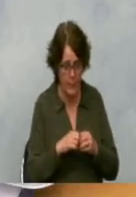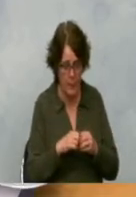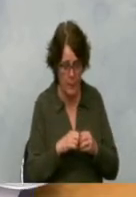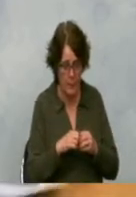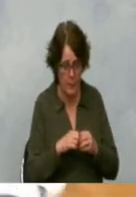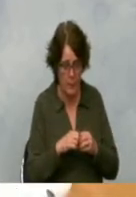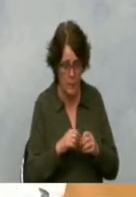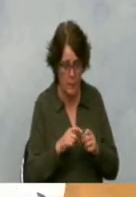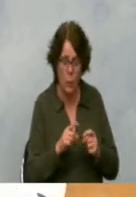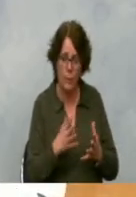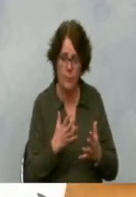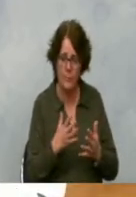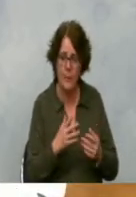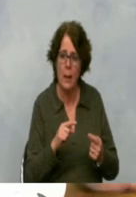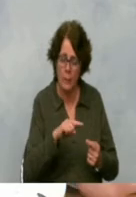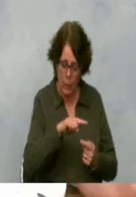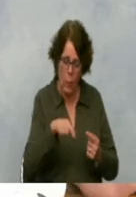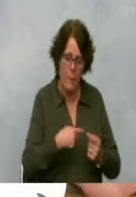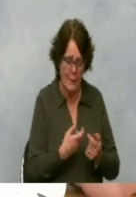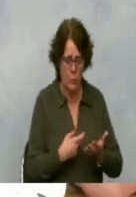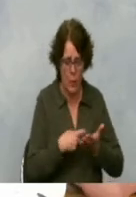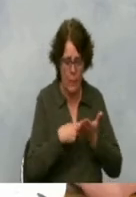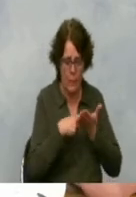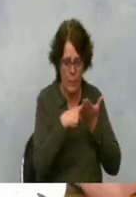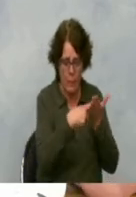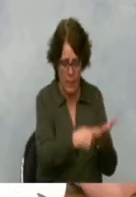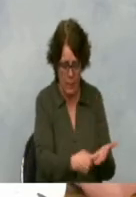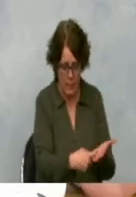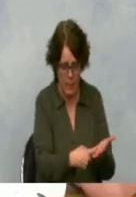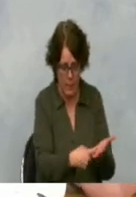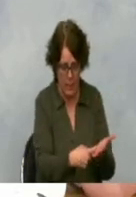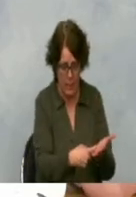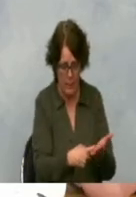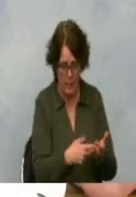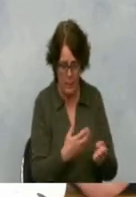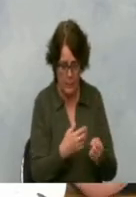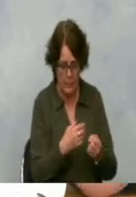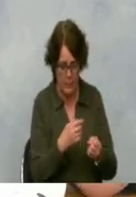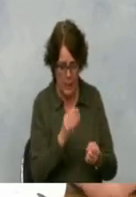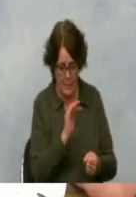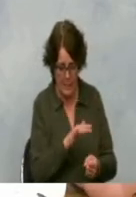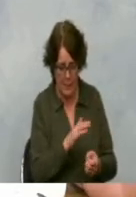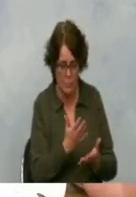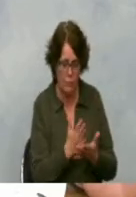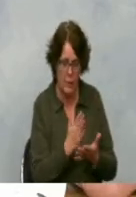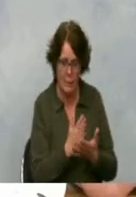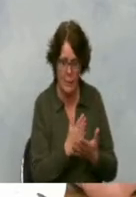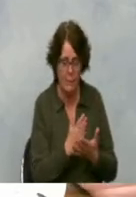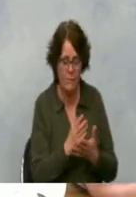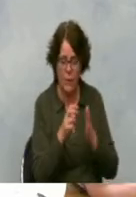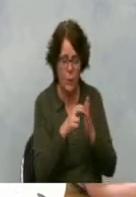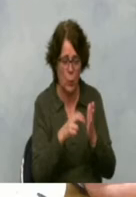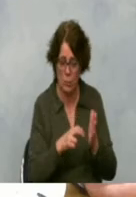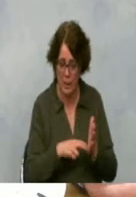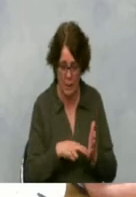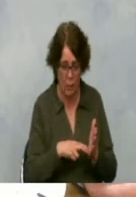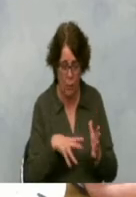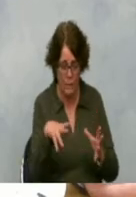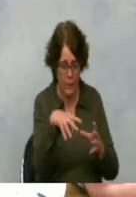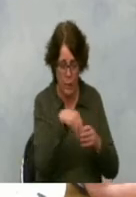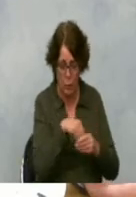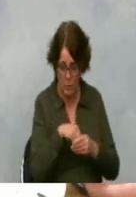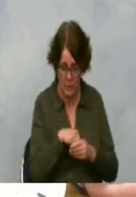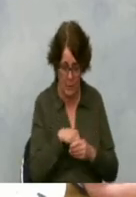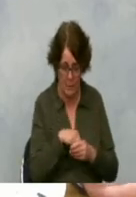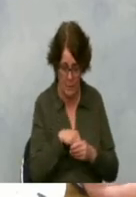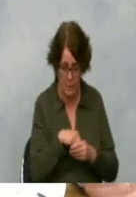if I can go back to the recommendation, Provost, that's in there, it's really for noting of the content that I've talked you through